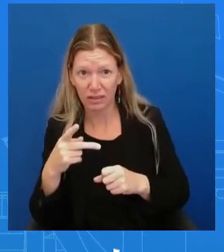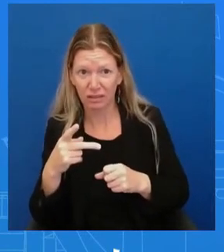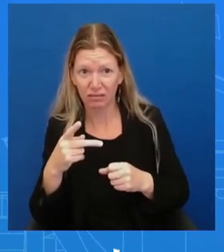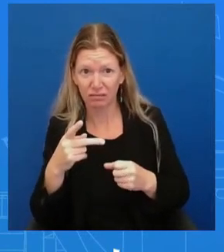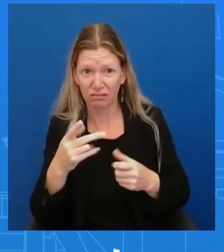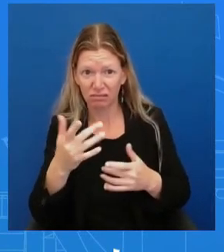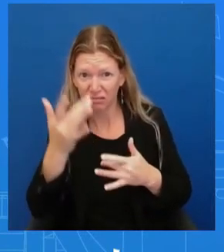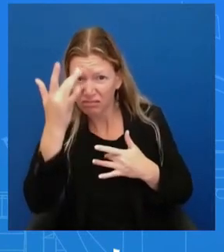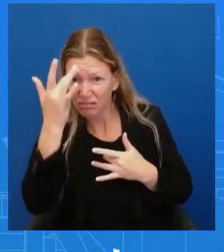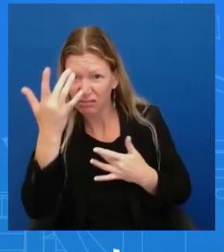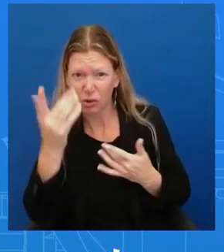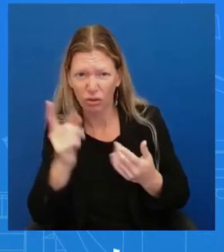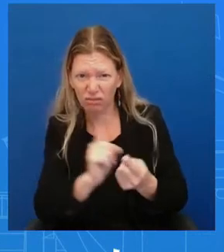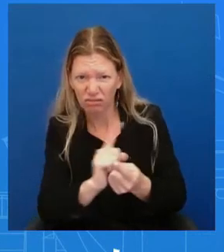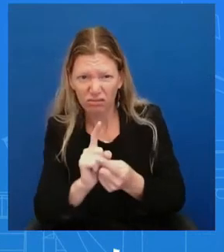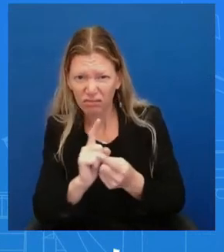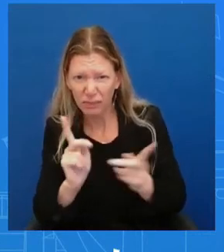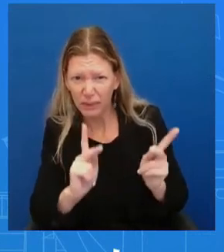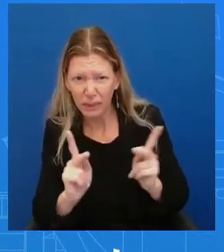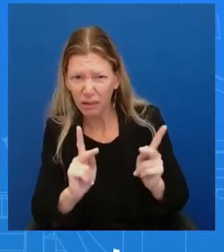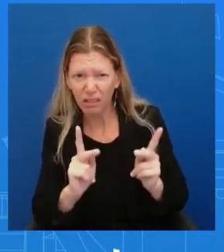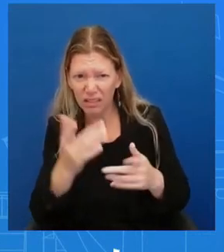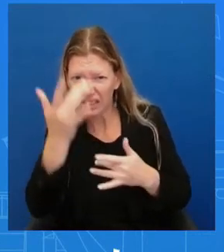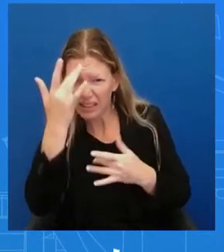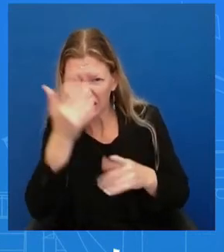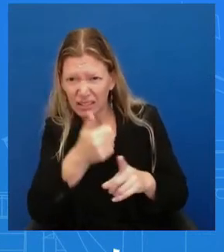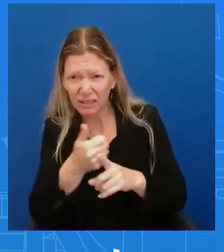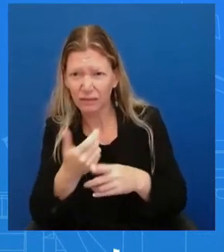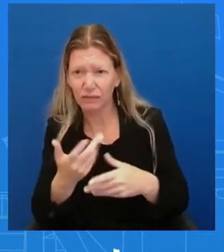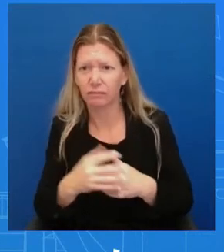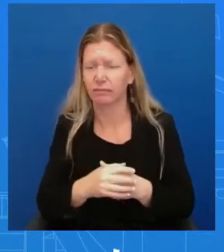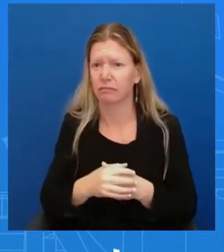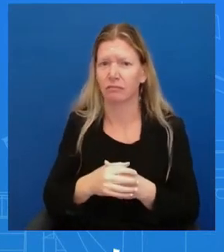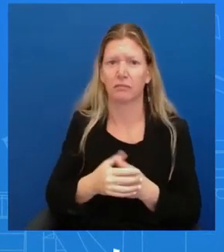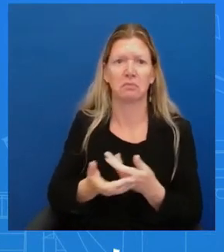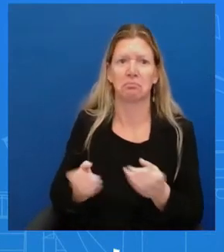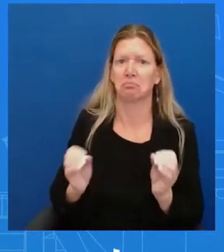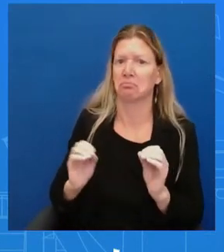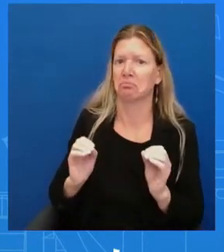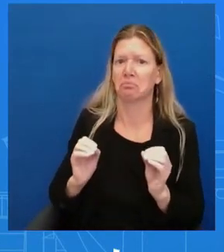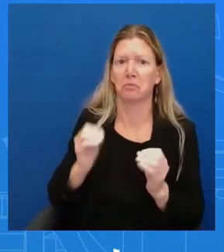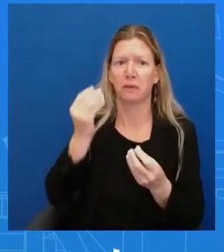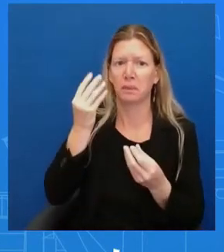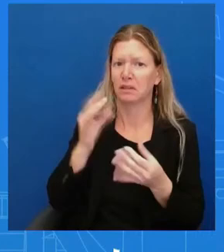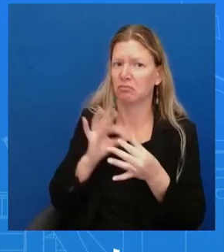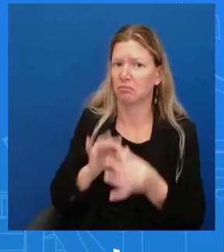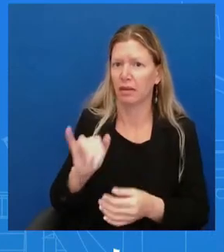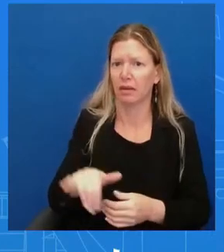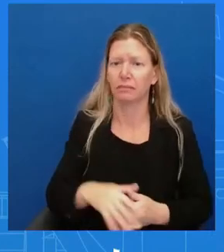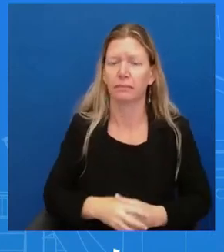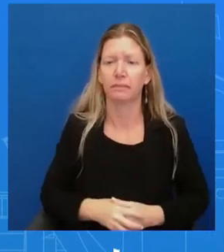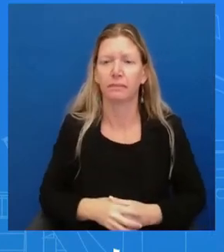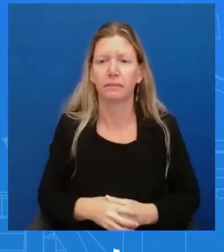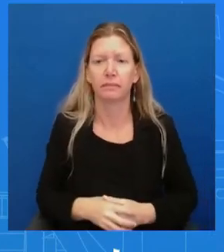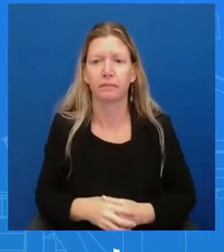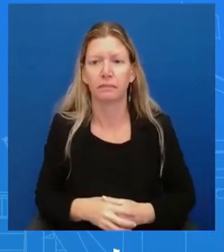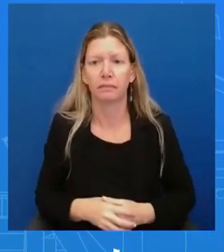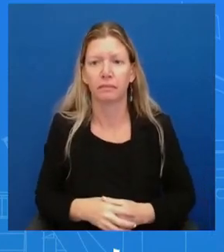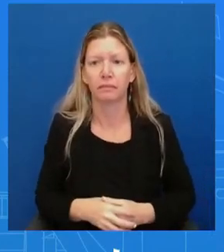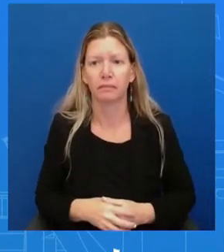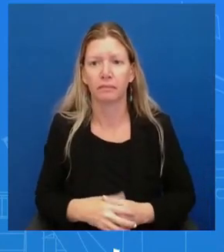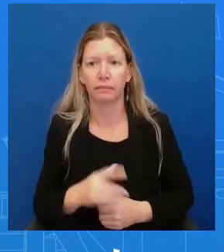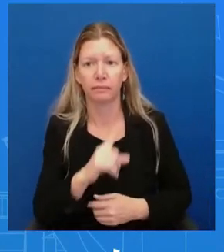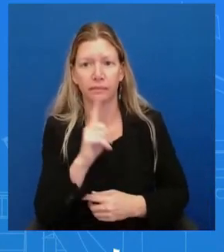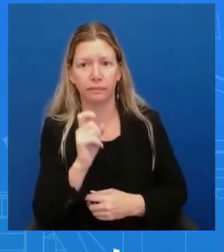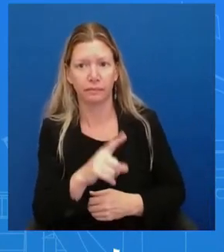any conversations to say or to speak to at this time. And then these officials are saying they're speaking out because they don't agree